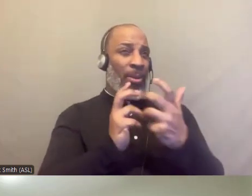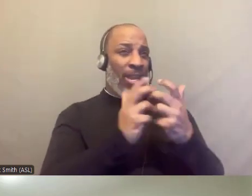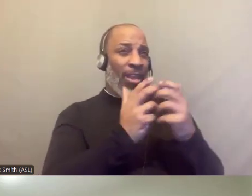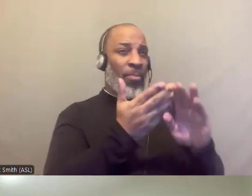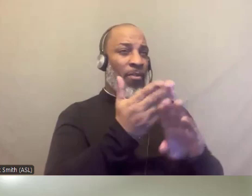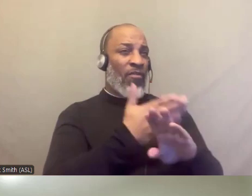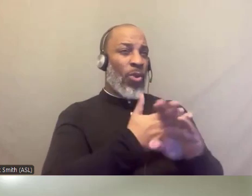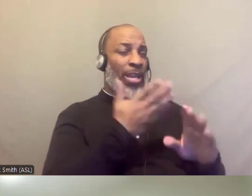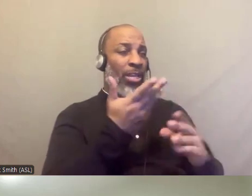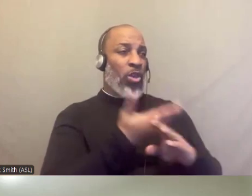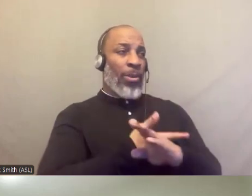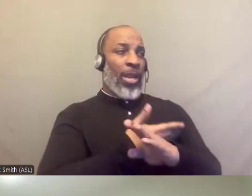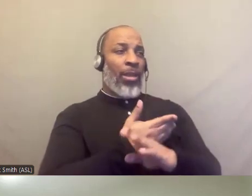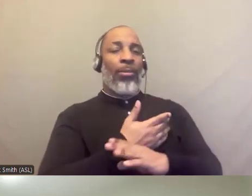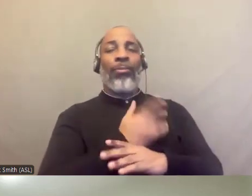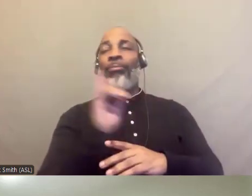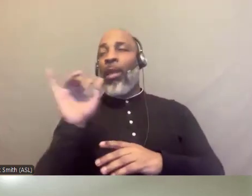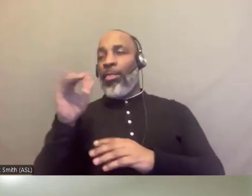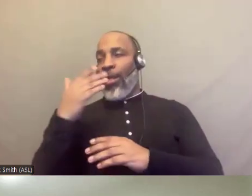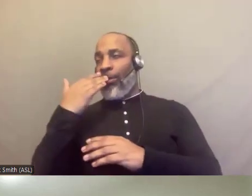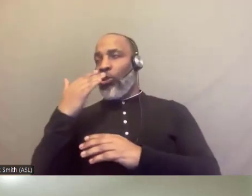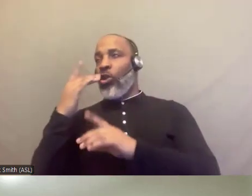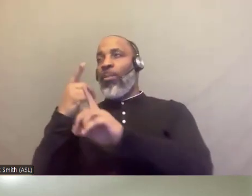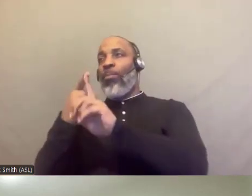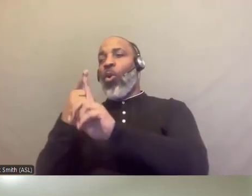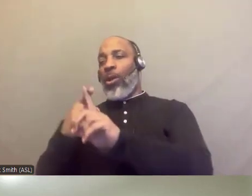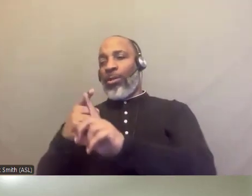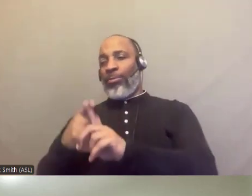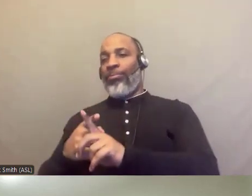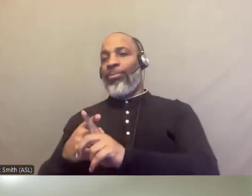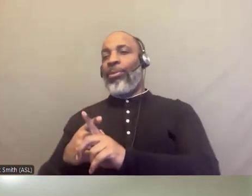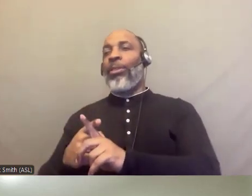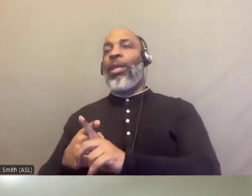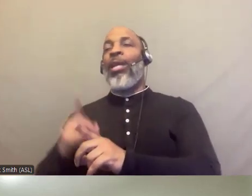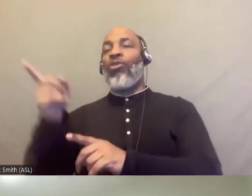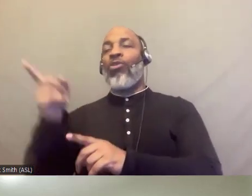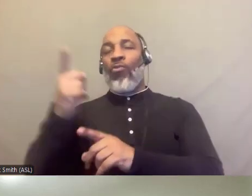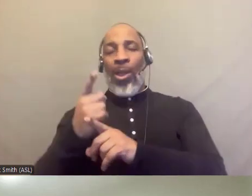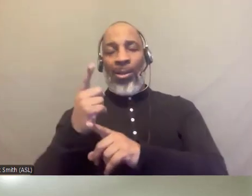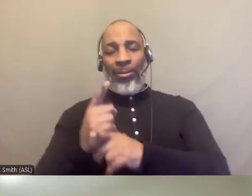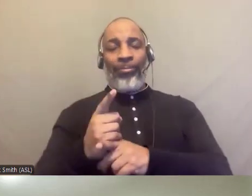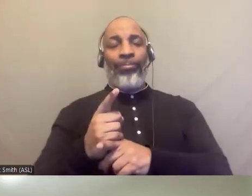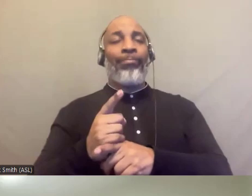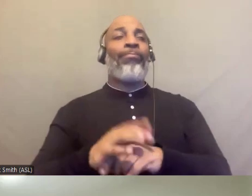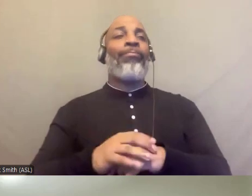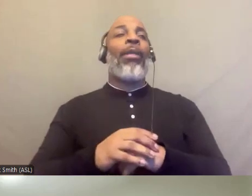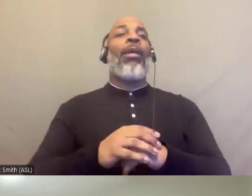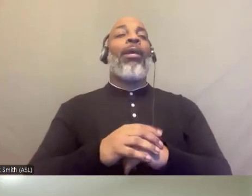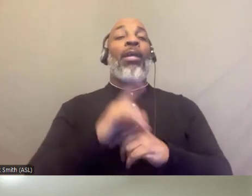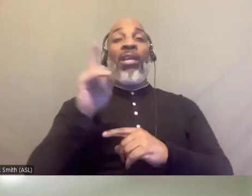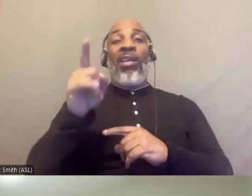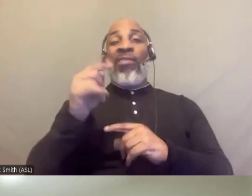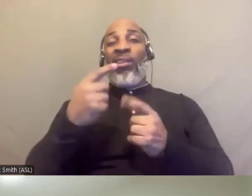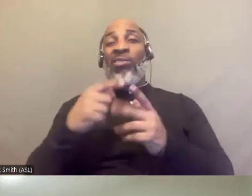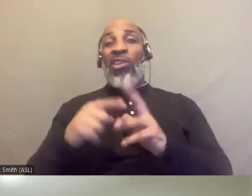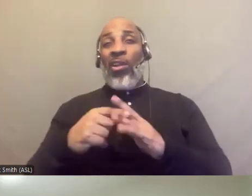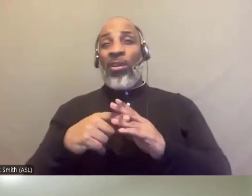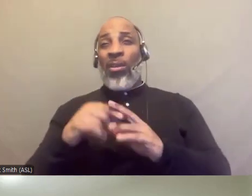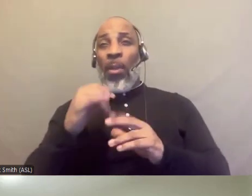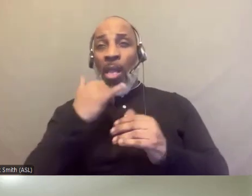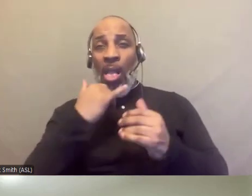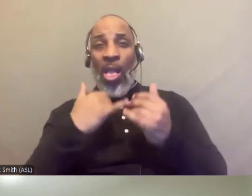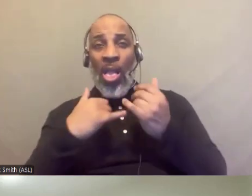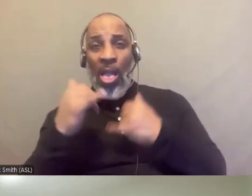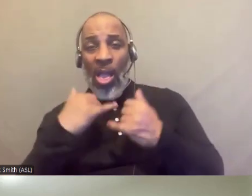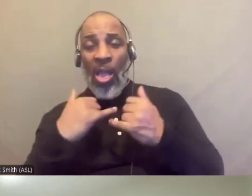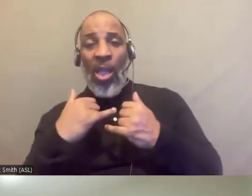her? Yeah, that's a great point. I should have addressed that. But if an employee is starting to slip, making mistakes that they